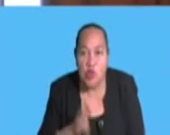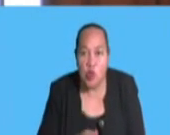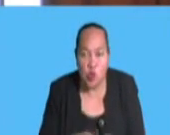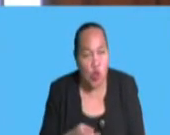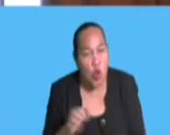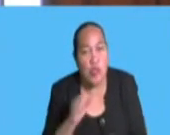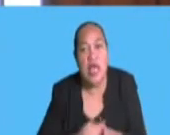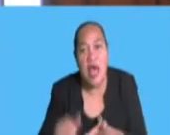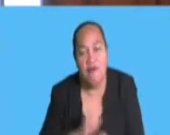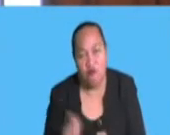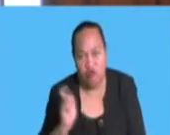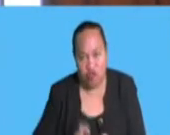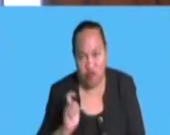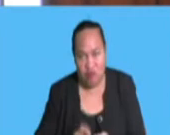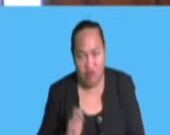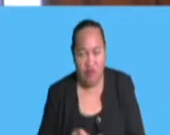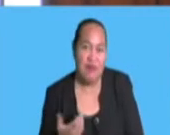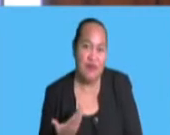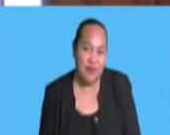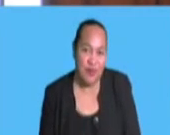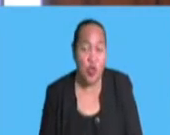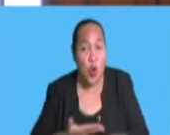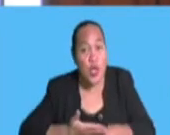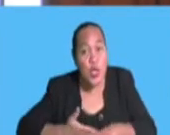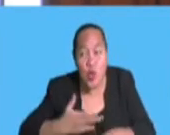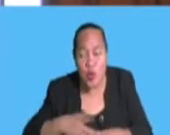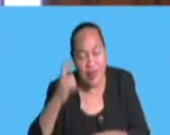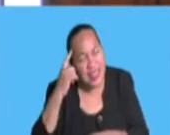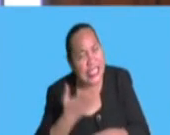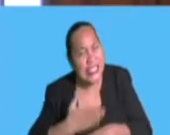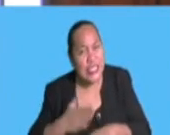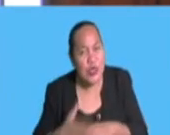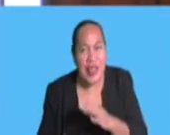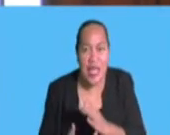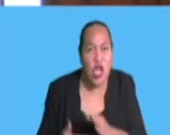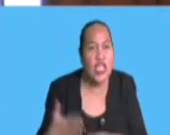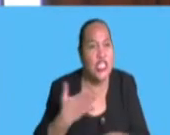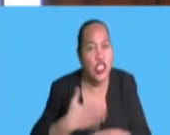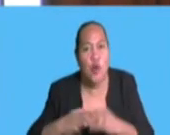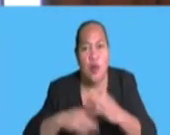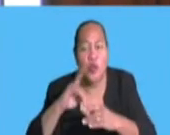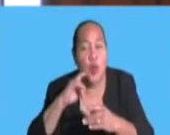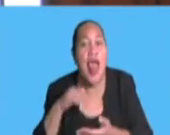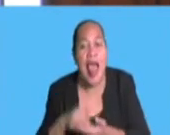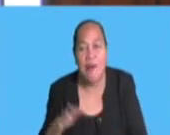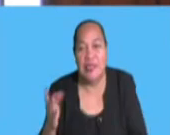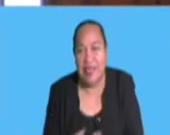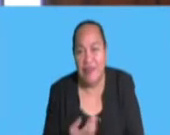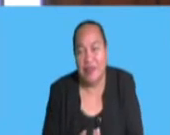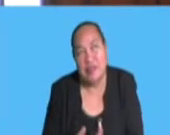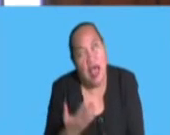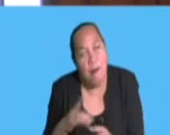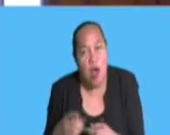come about from economies of scale, newer building methodologies and technology. This will help generate savings of approximately about